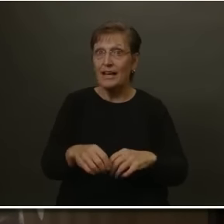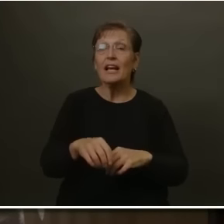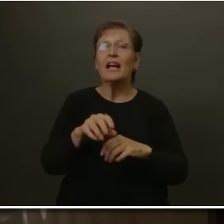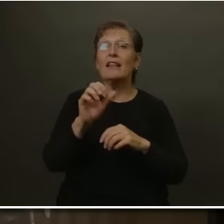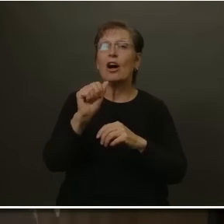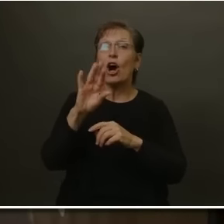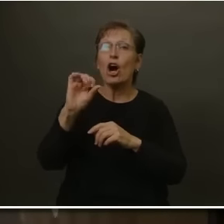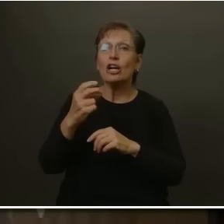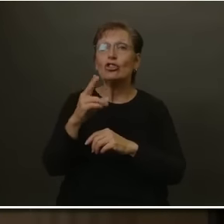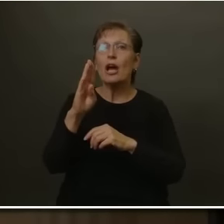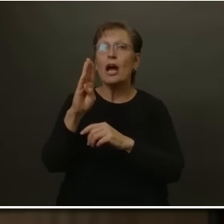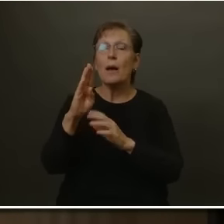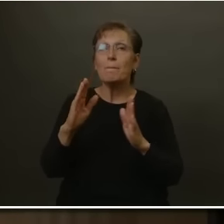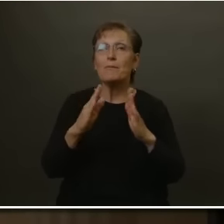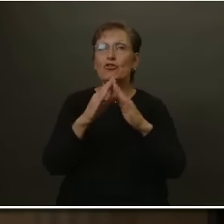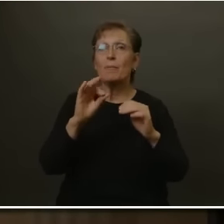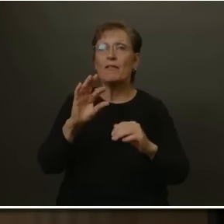Canterbury.